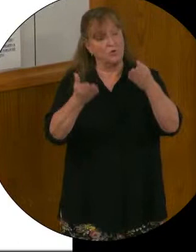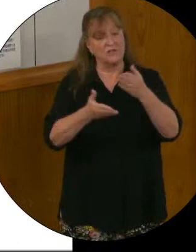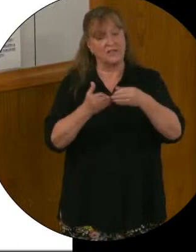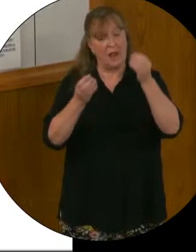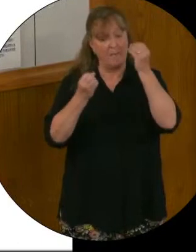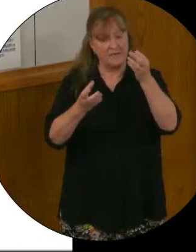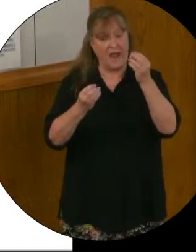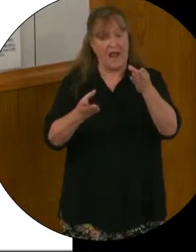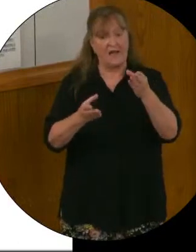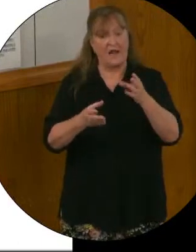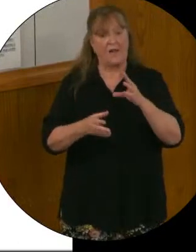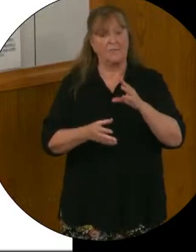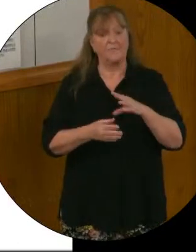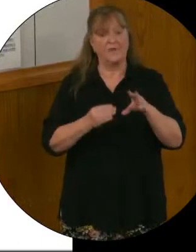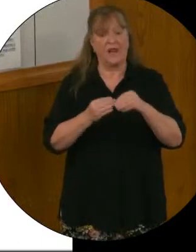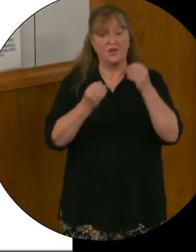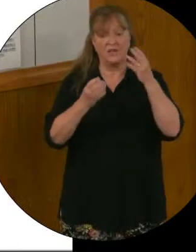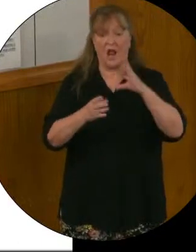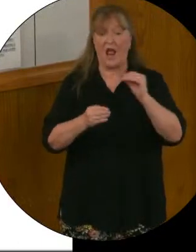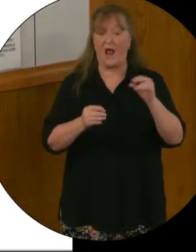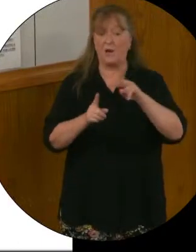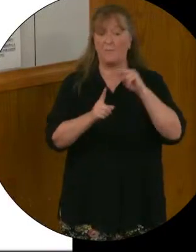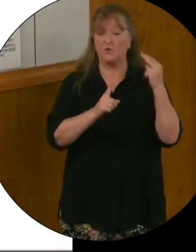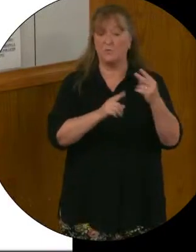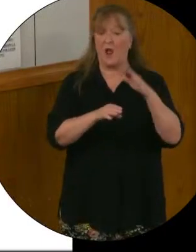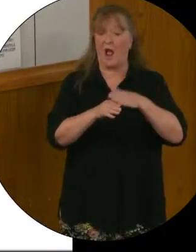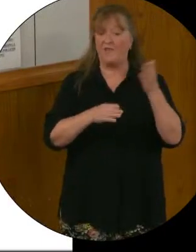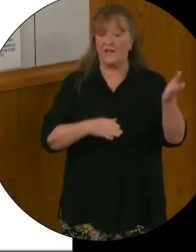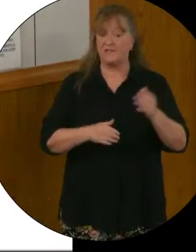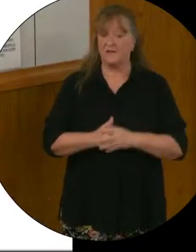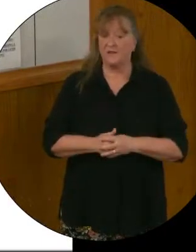additional data, and additional perspective on this work.